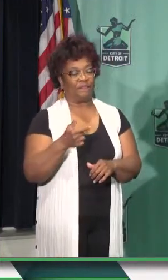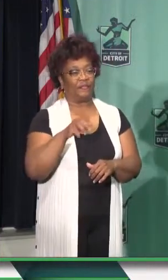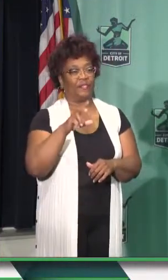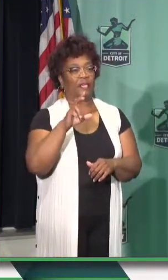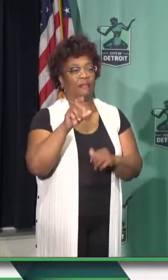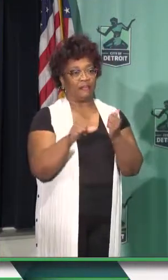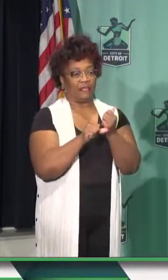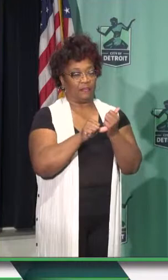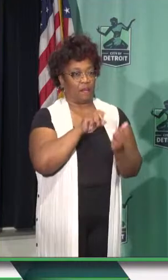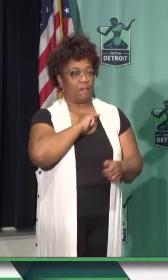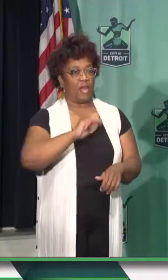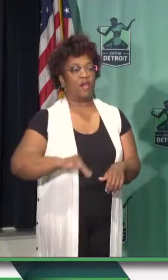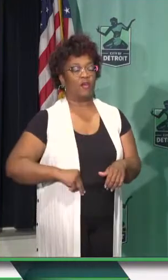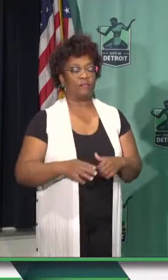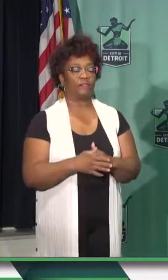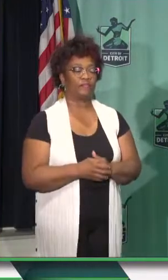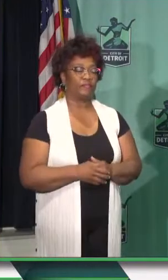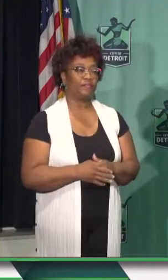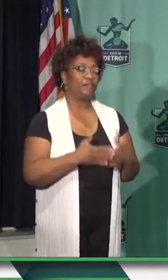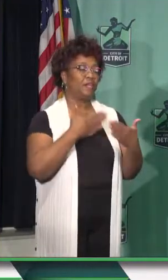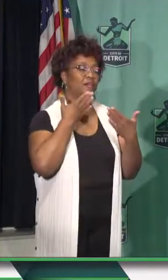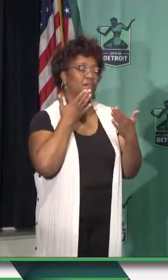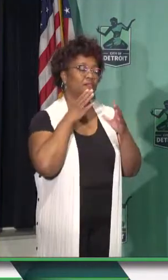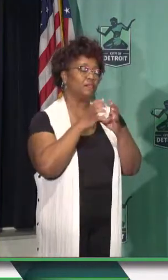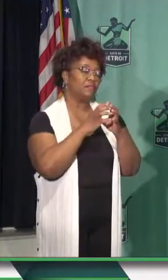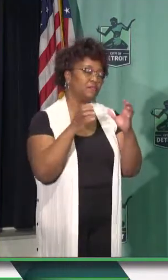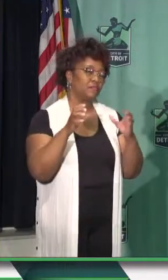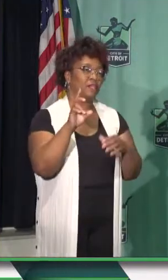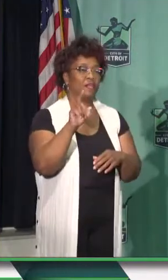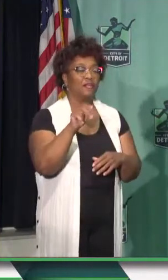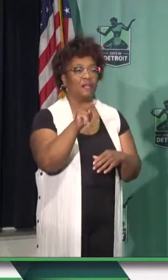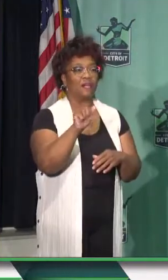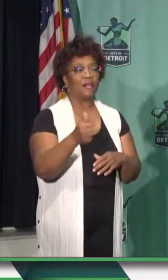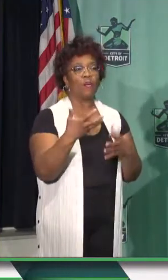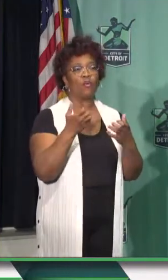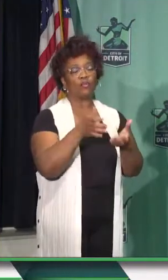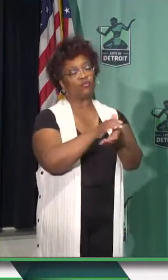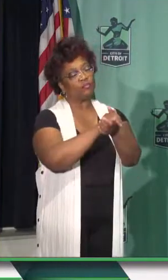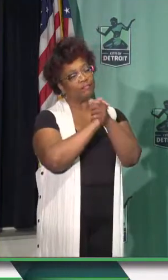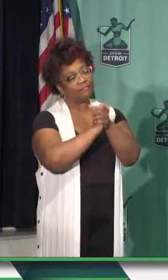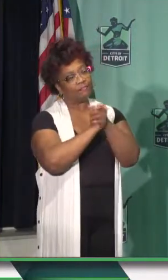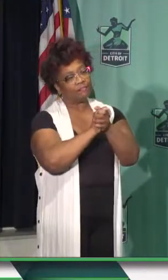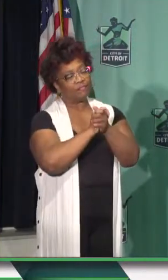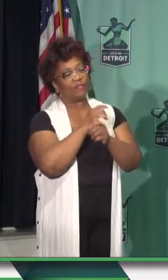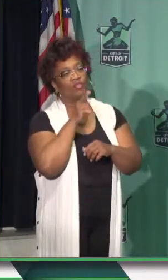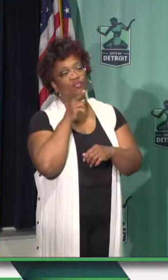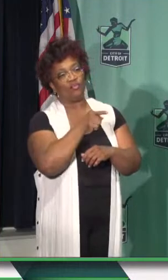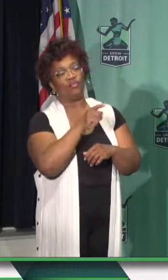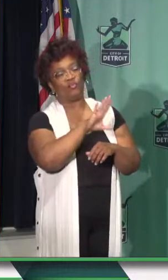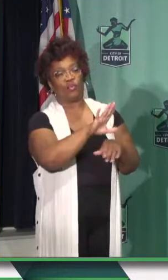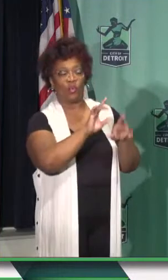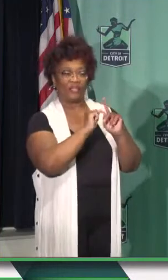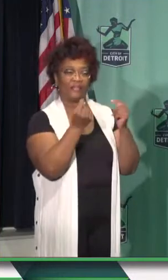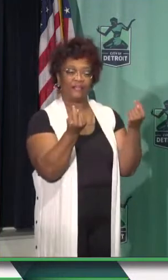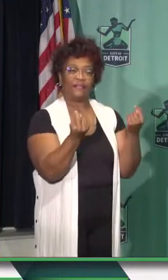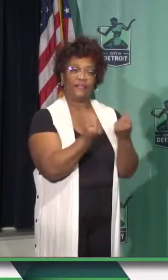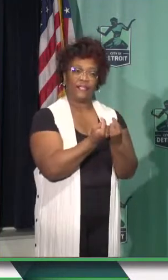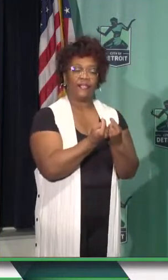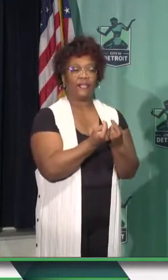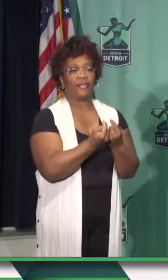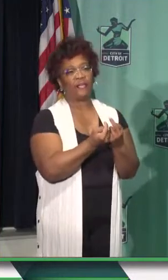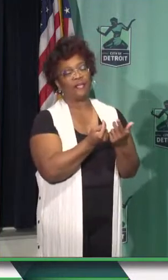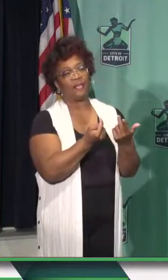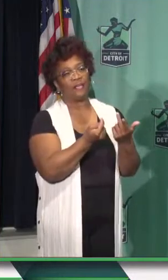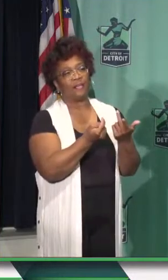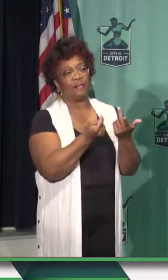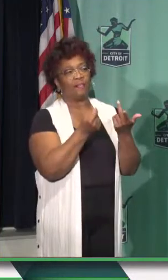Well, thank you so much, Dana, and I just really want to congratulate you and your team. A big shout